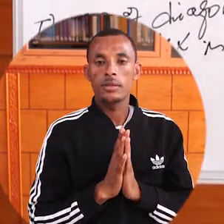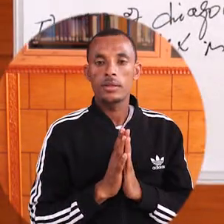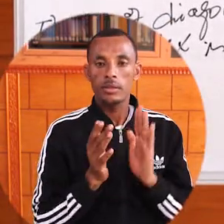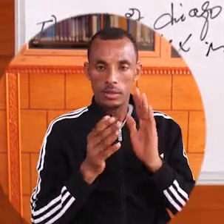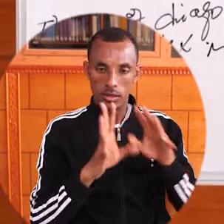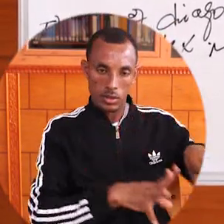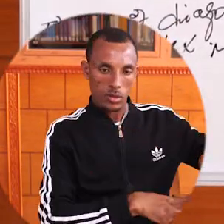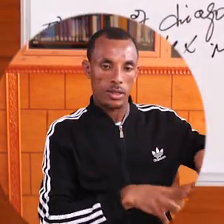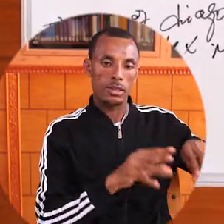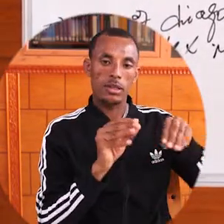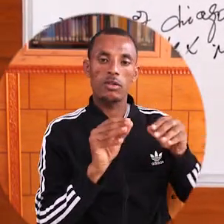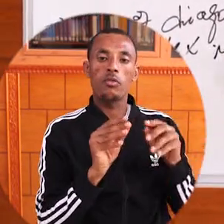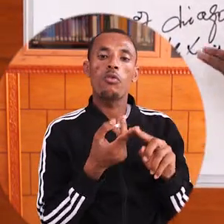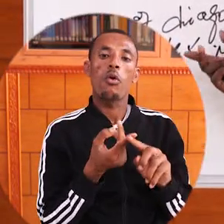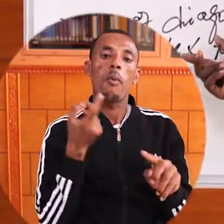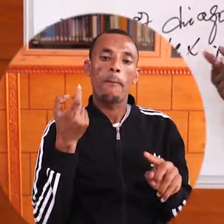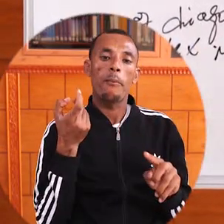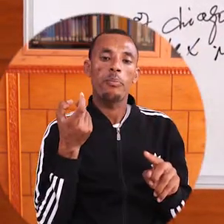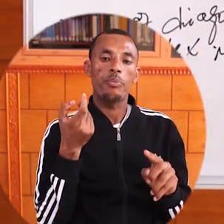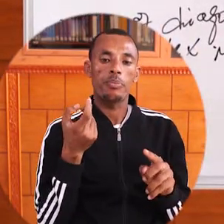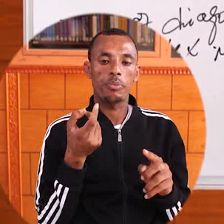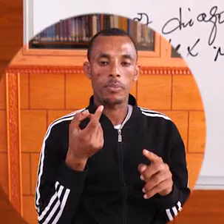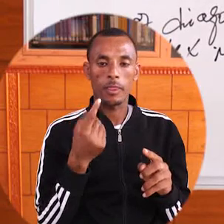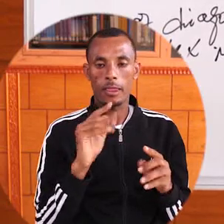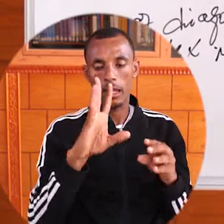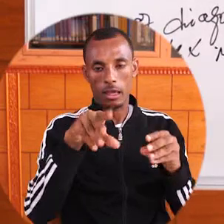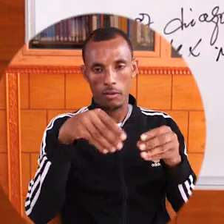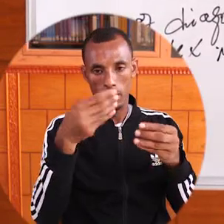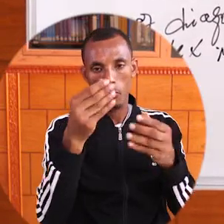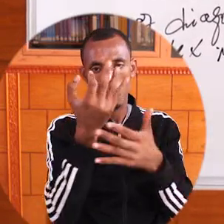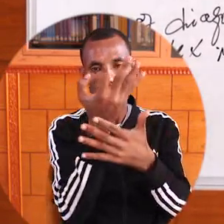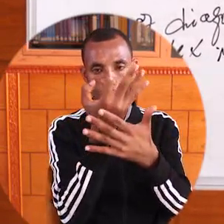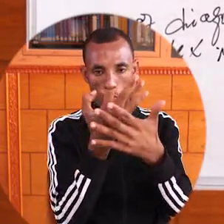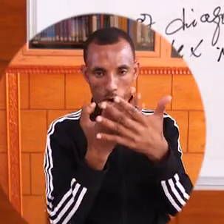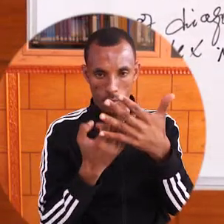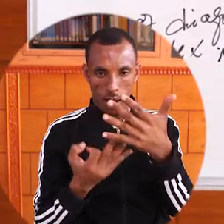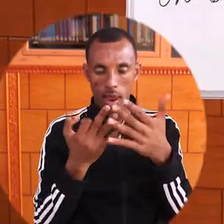find example, students, from the given derived formula,